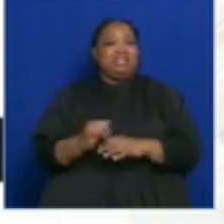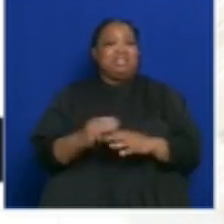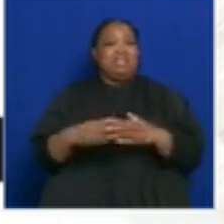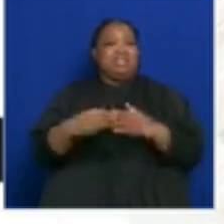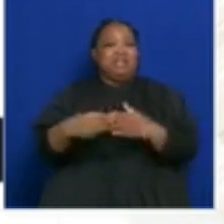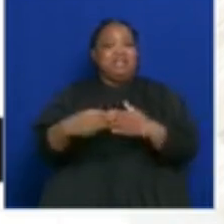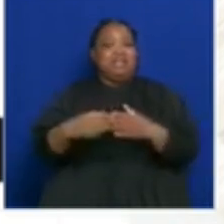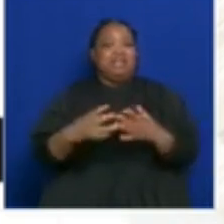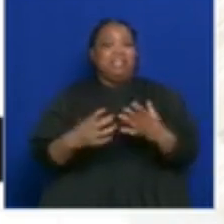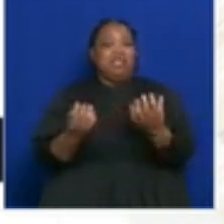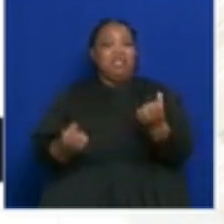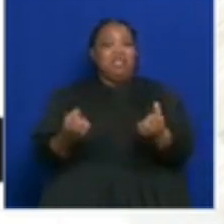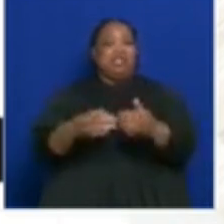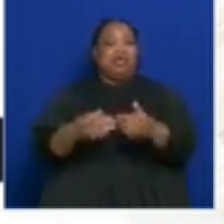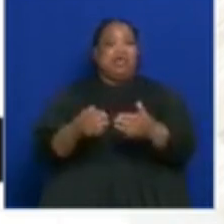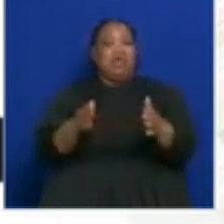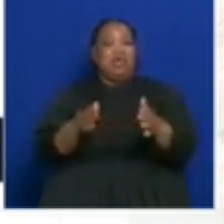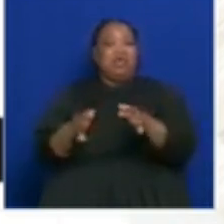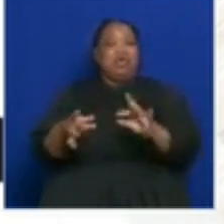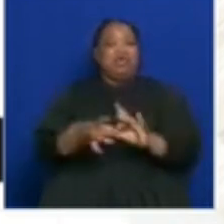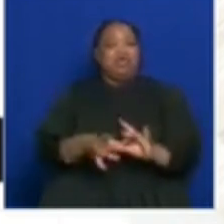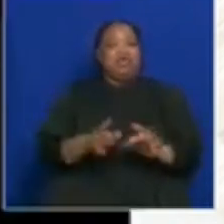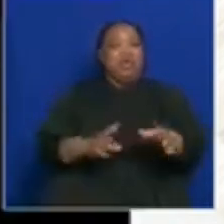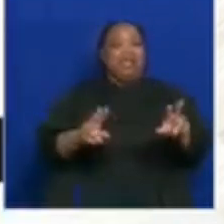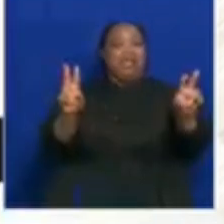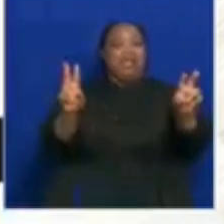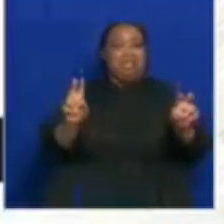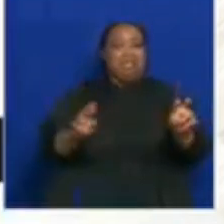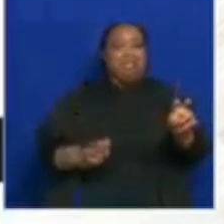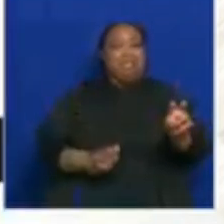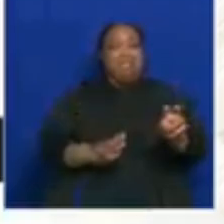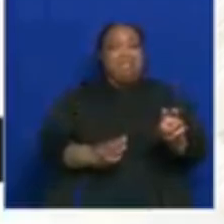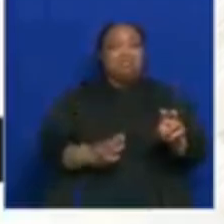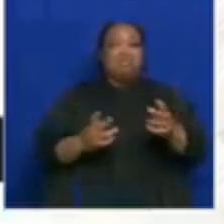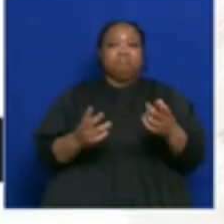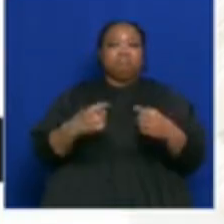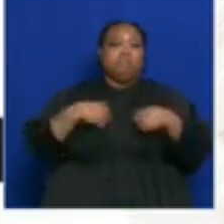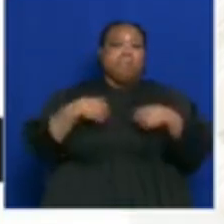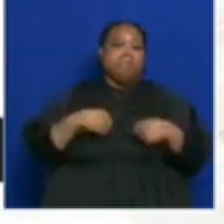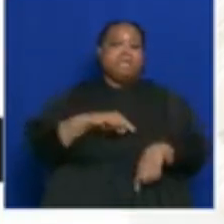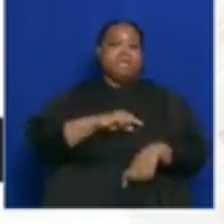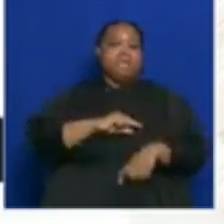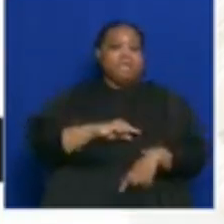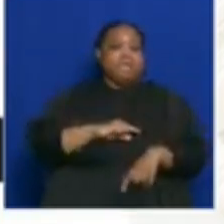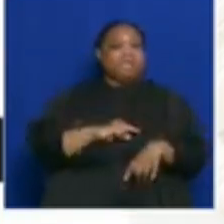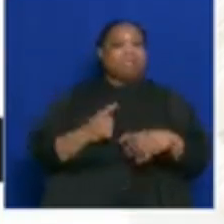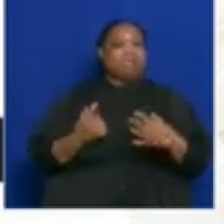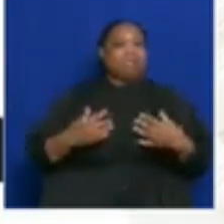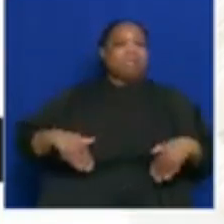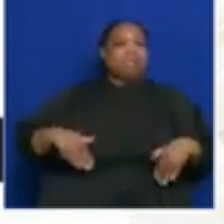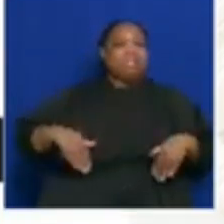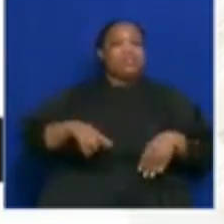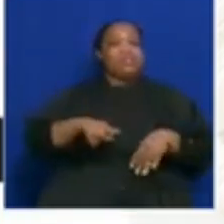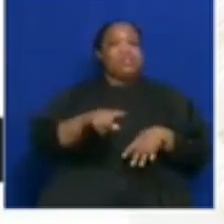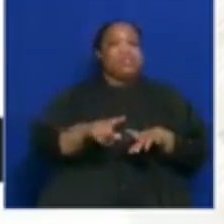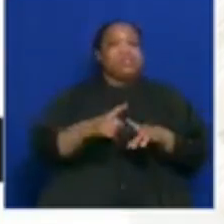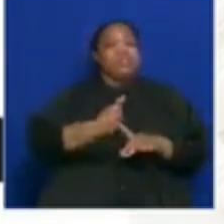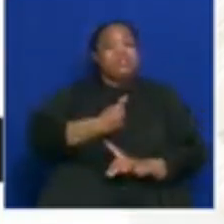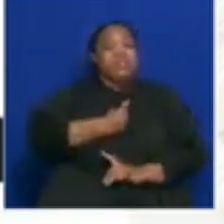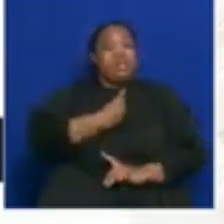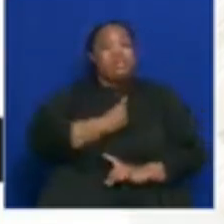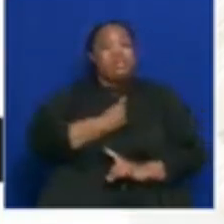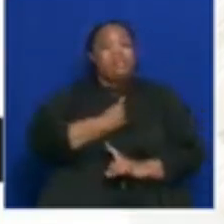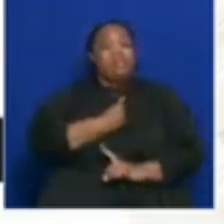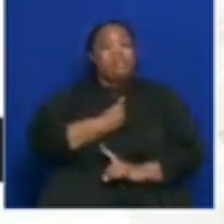matter. I'm entitled to be presumed innocent until proven guilty, and also not to answer self-incriminating questions, especially on such a